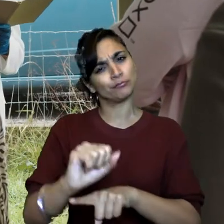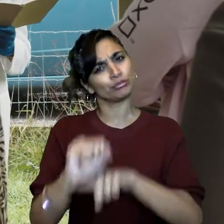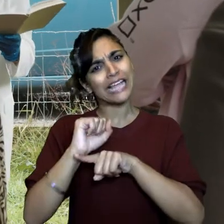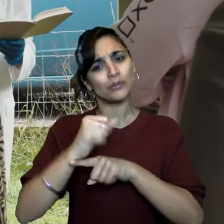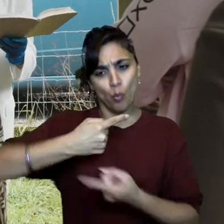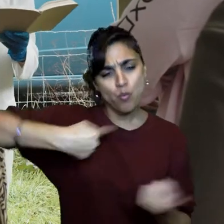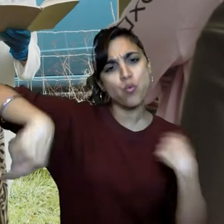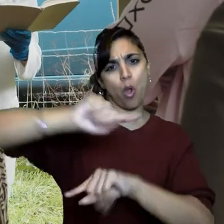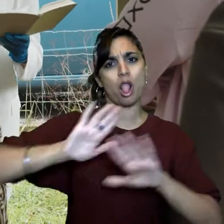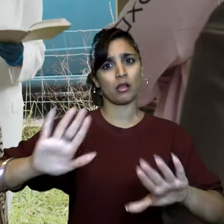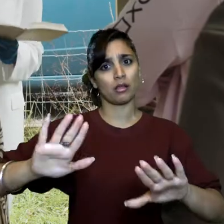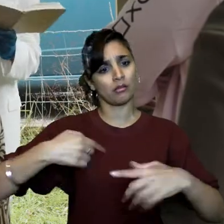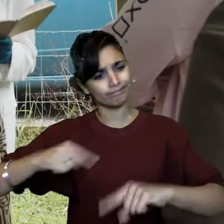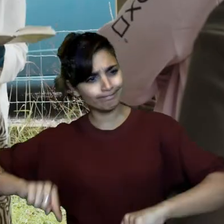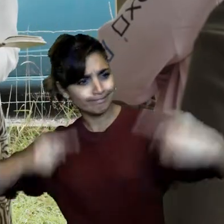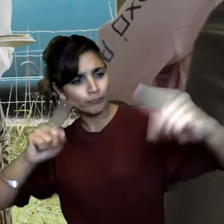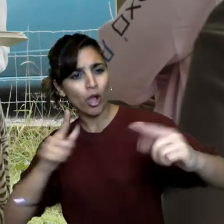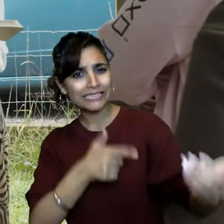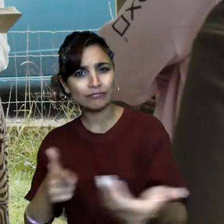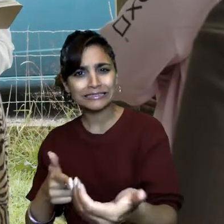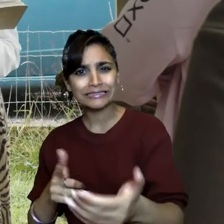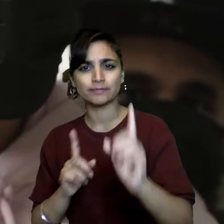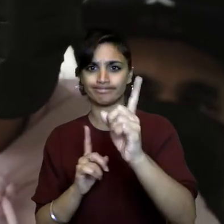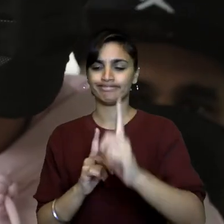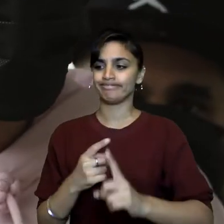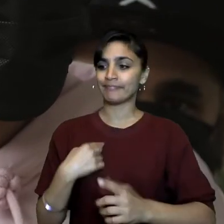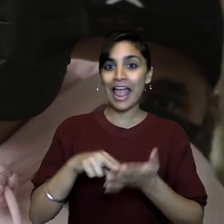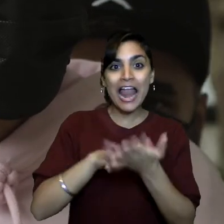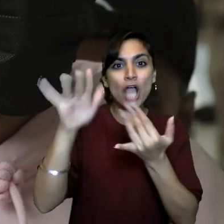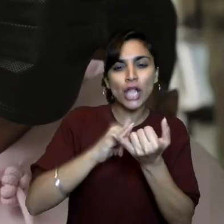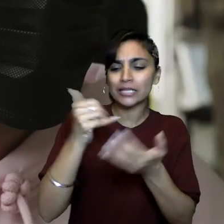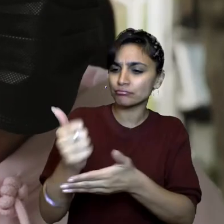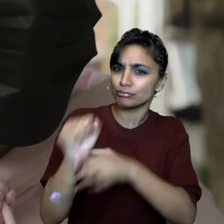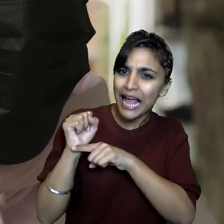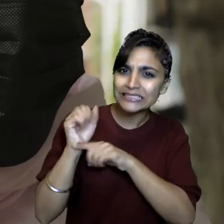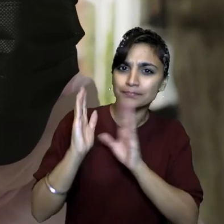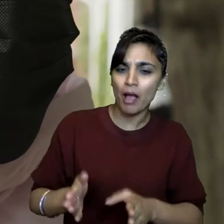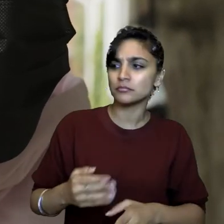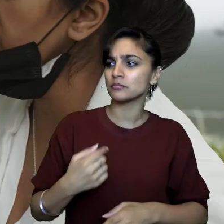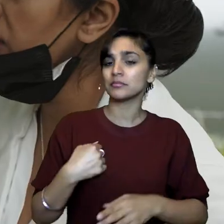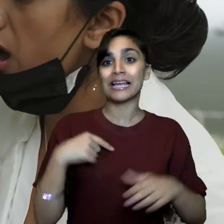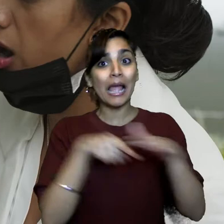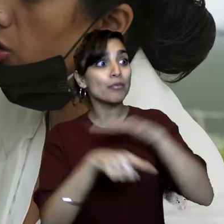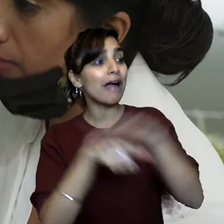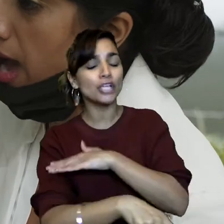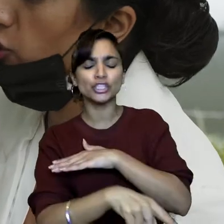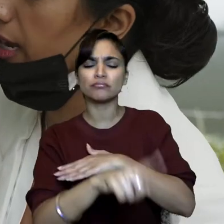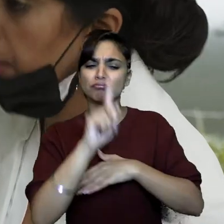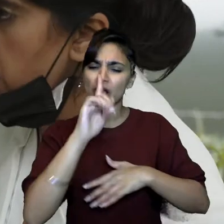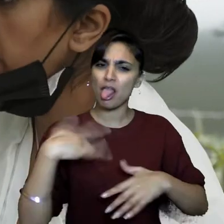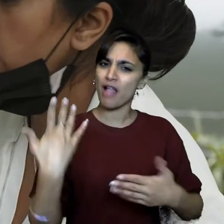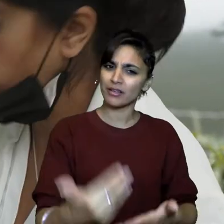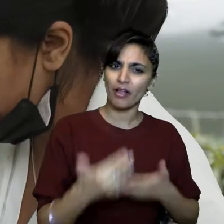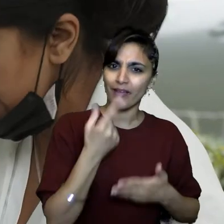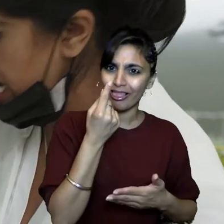Yes counter-terrorism. Protect the NHS. Immigration saves lives. There is no magic